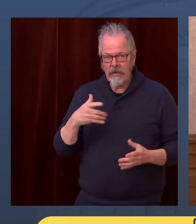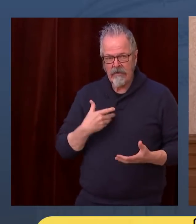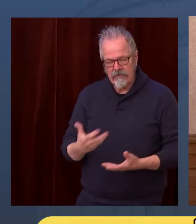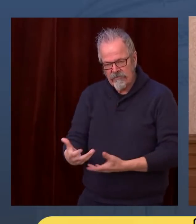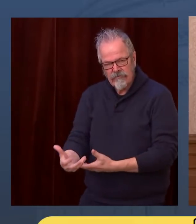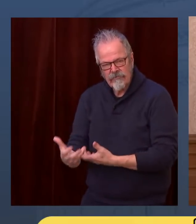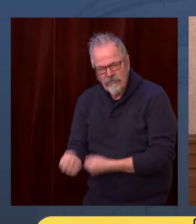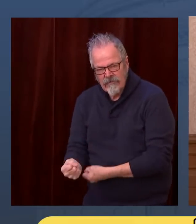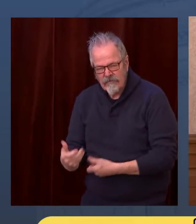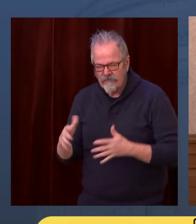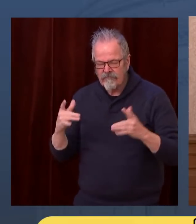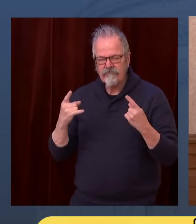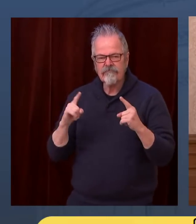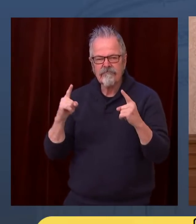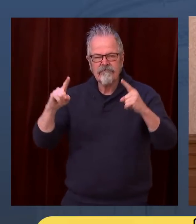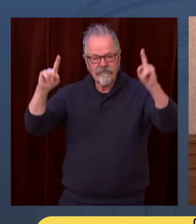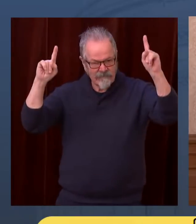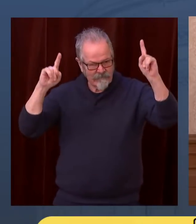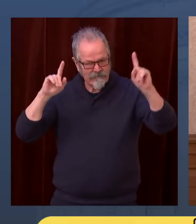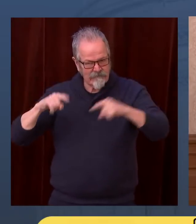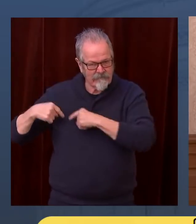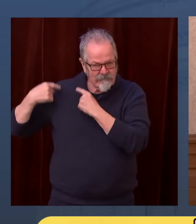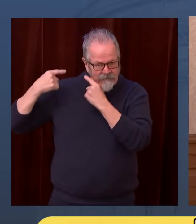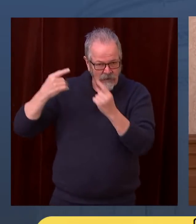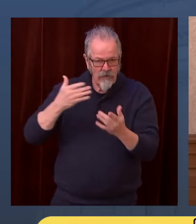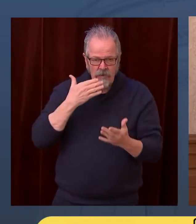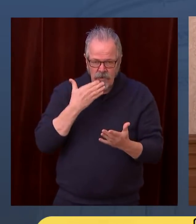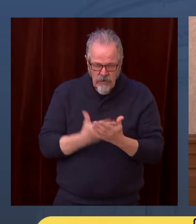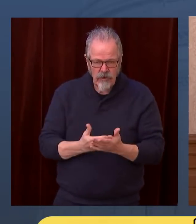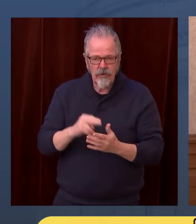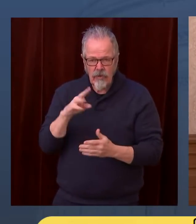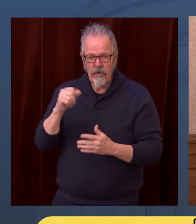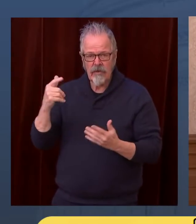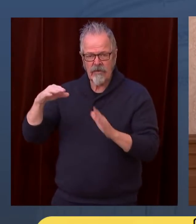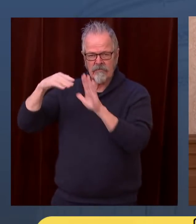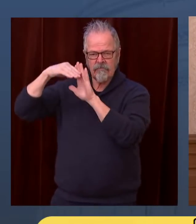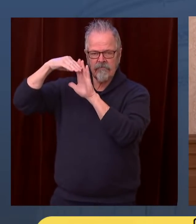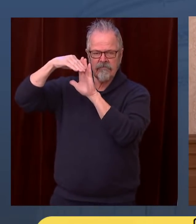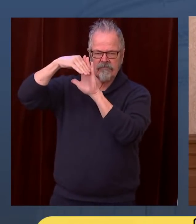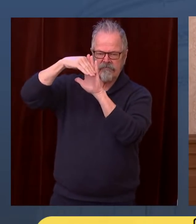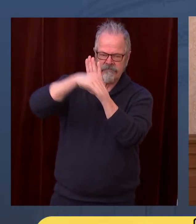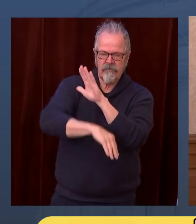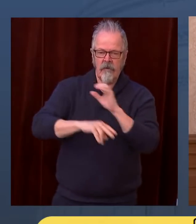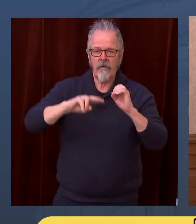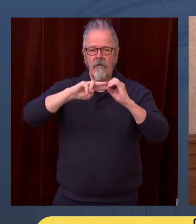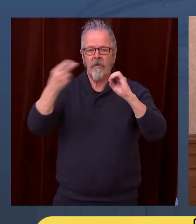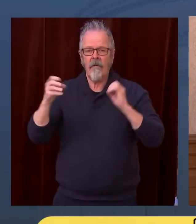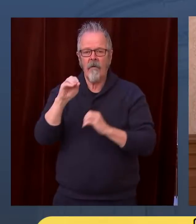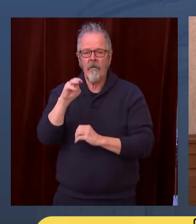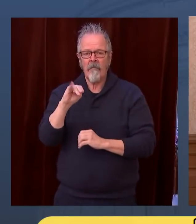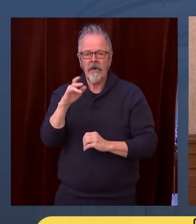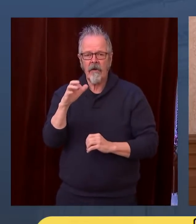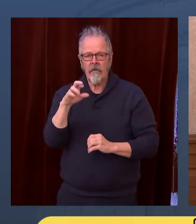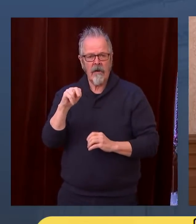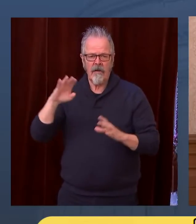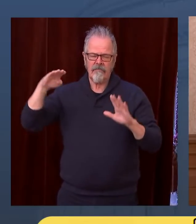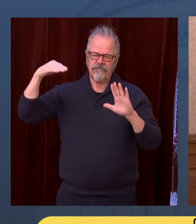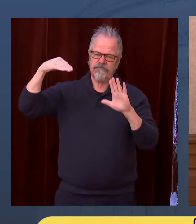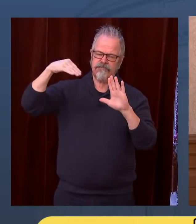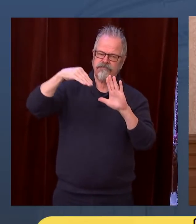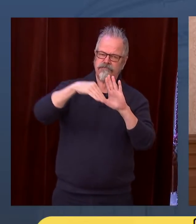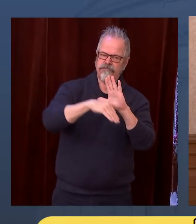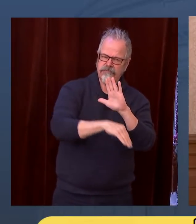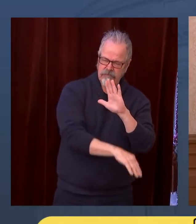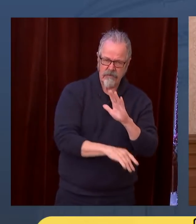in experiencing a significant decline of Omicron cases in our state, and this will allow us in the upcoming